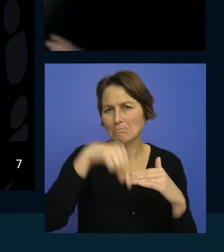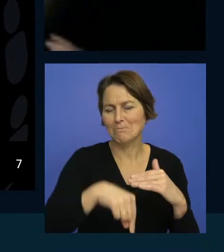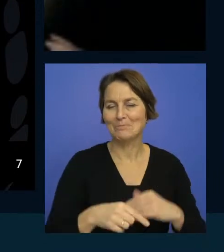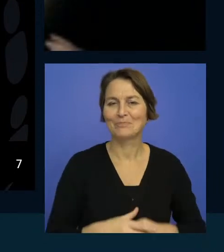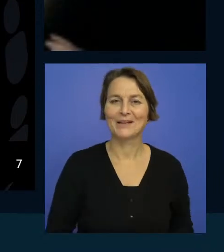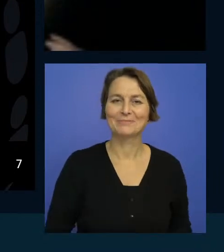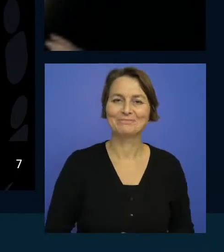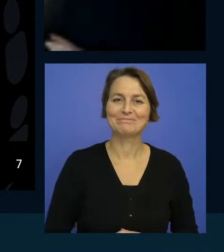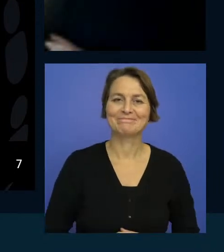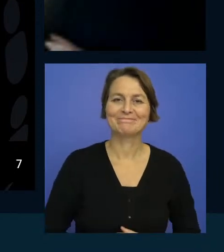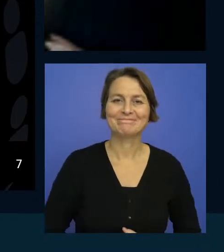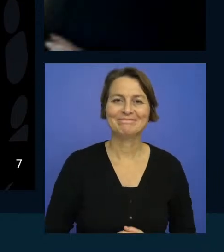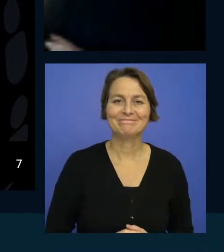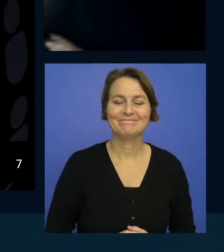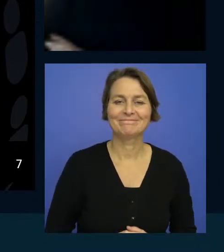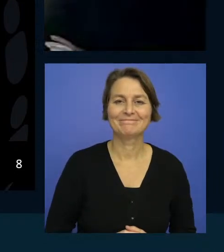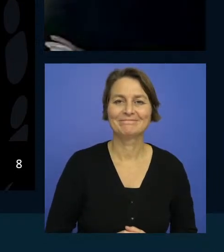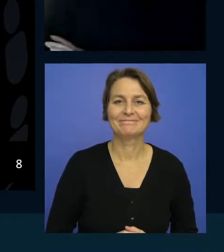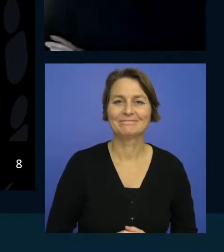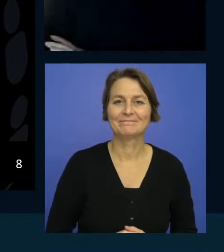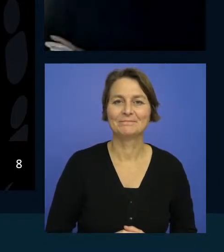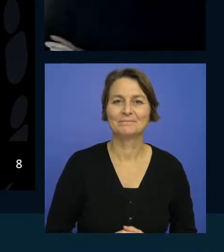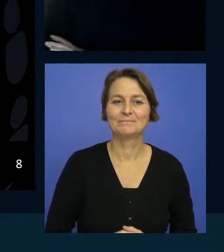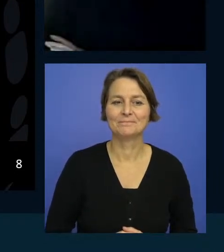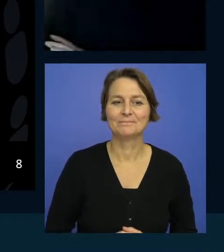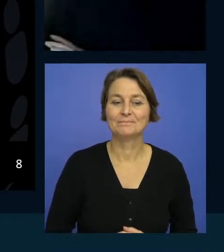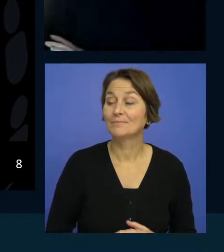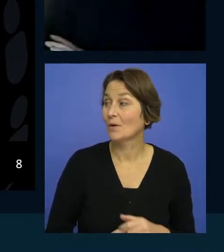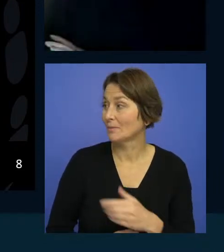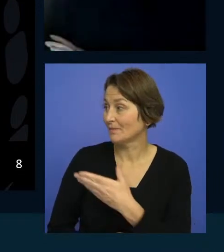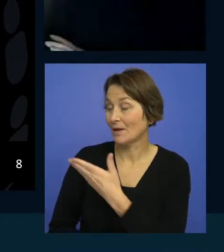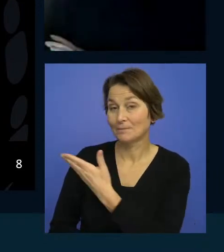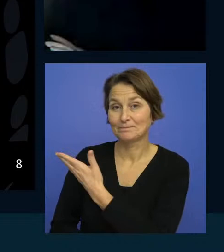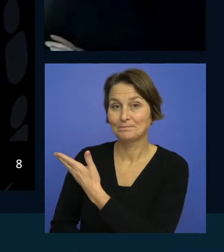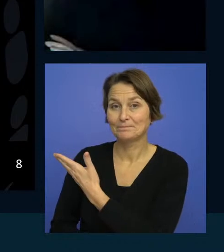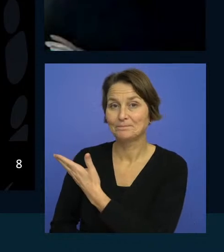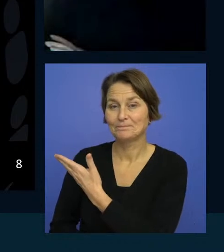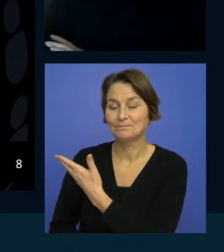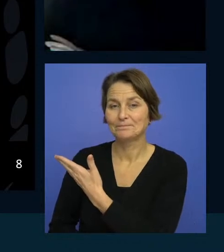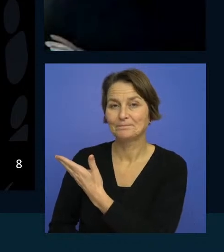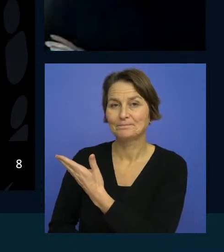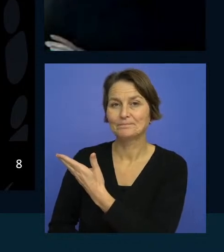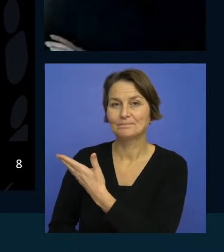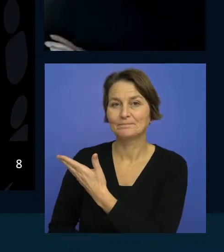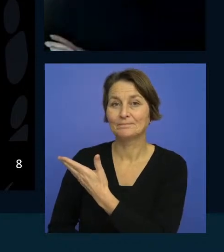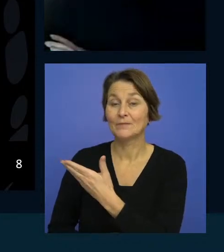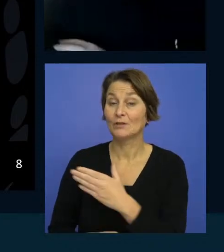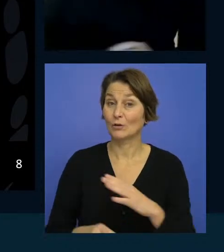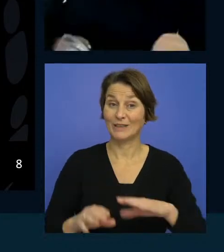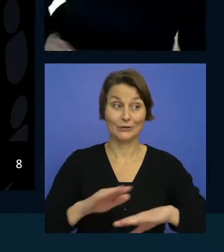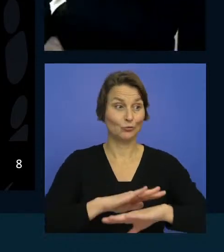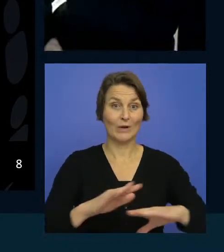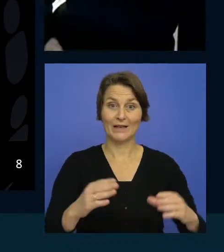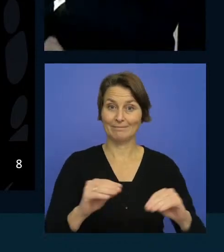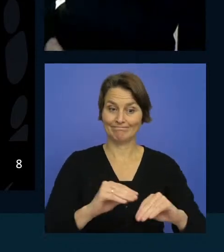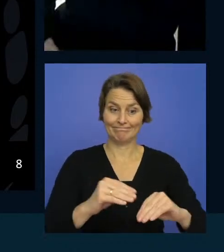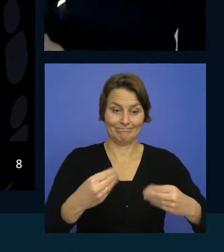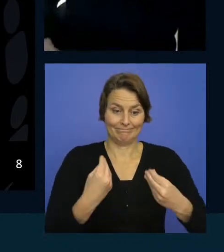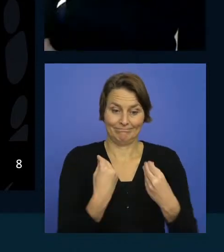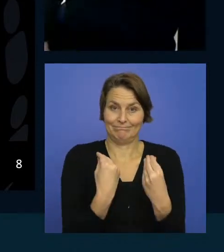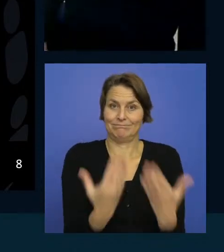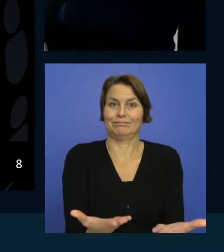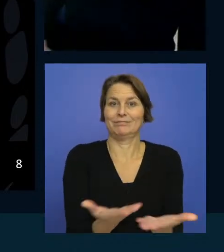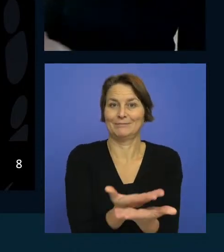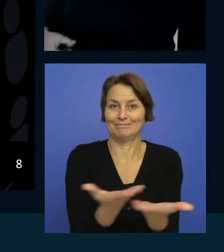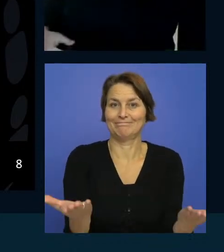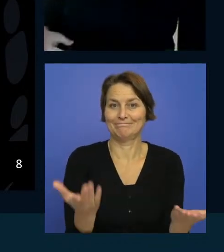So let's have a look at the out-of-the-box option here. So this is actually what I was showing you